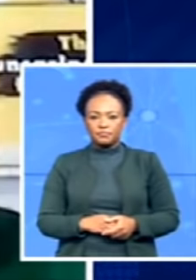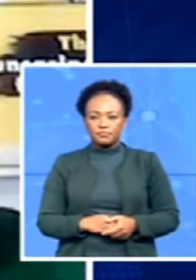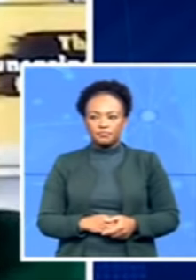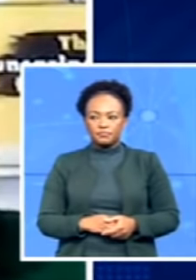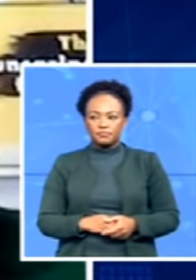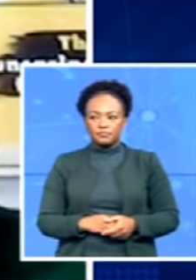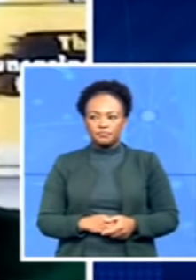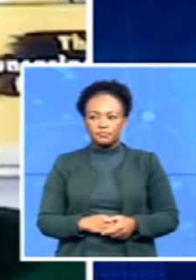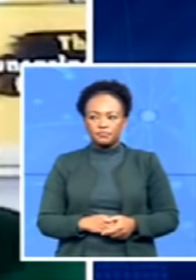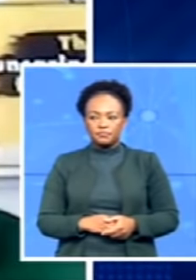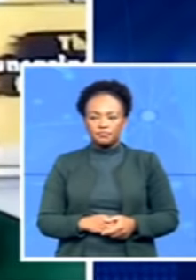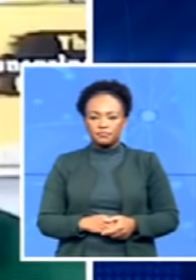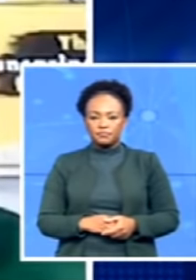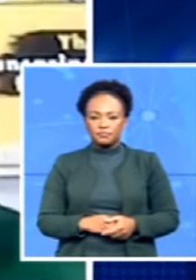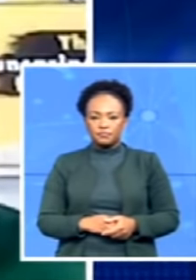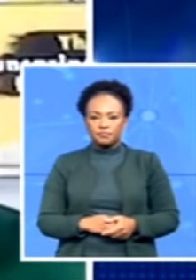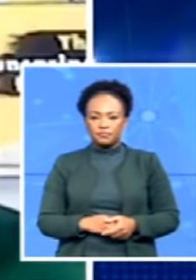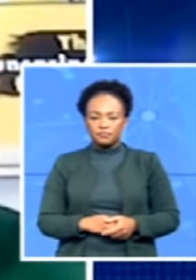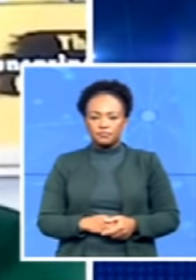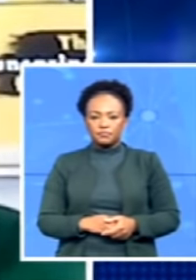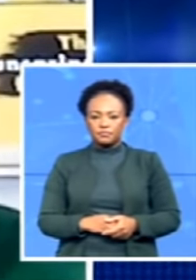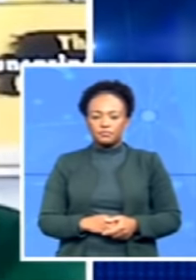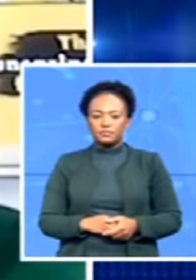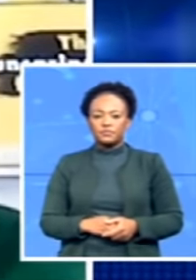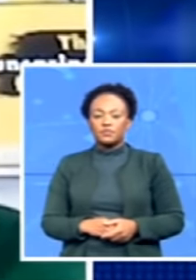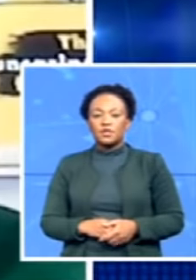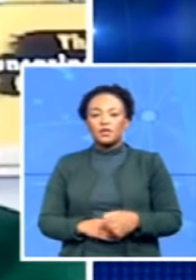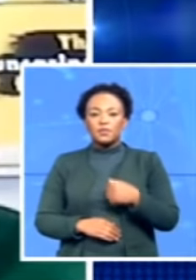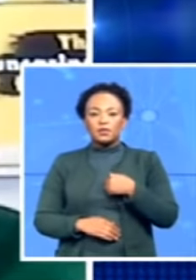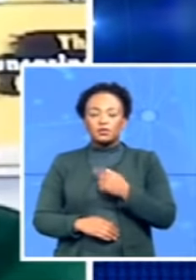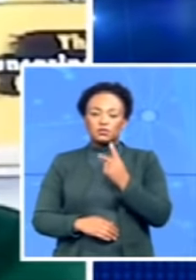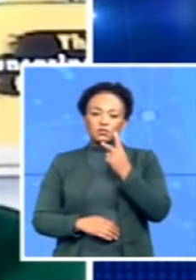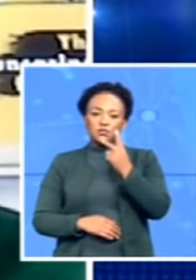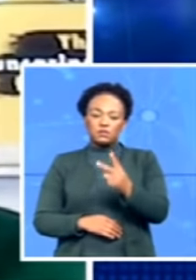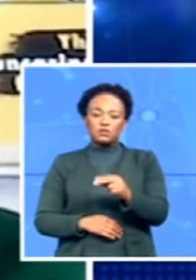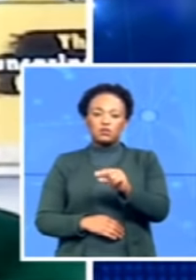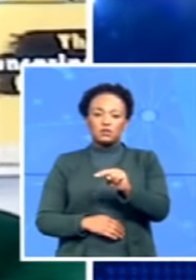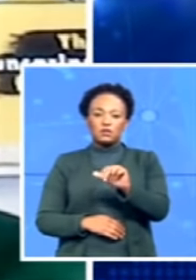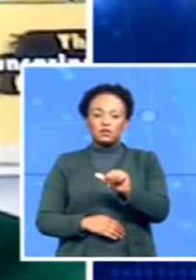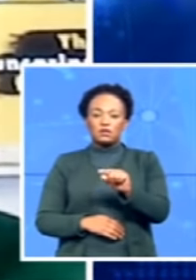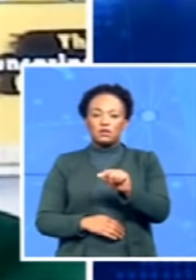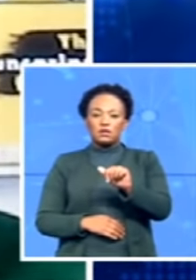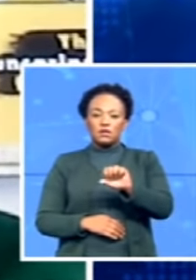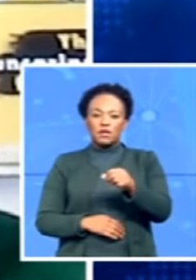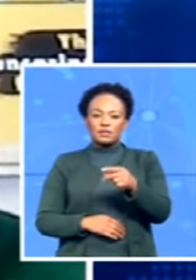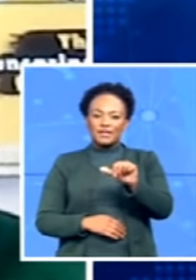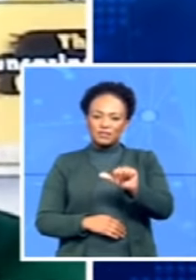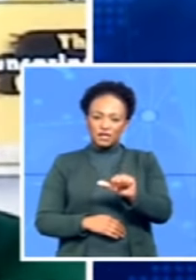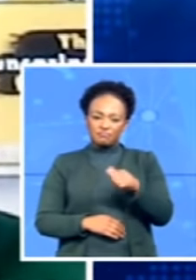Okay, I can see the hand of Natasha Piri. You'll be the